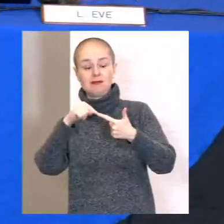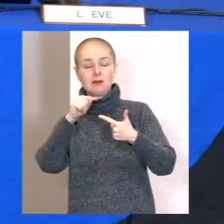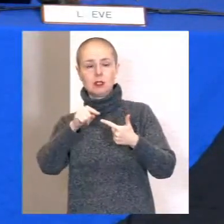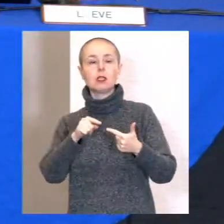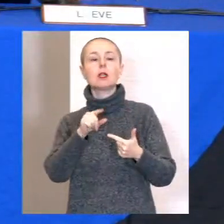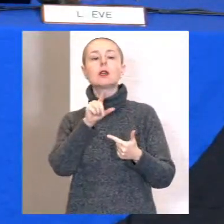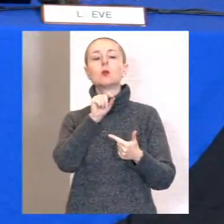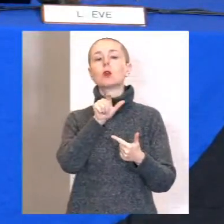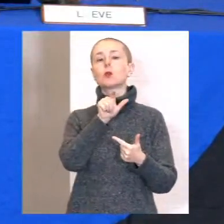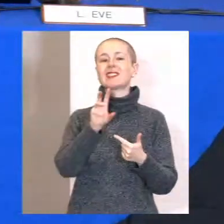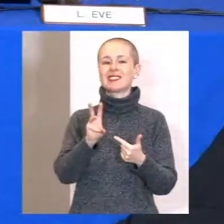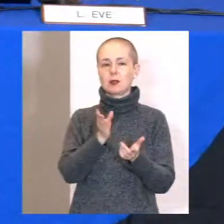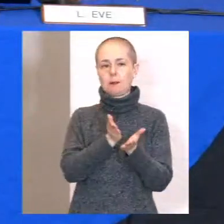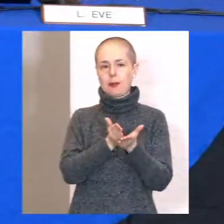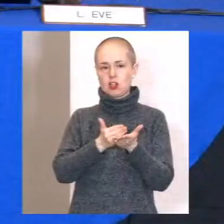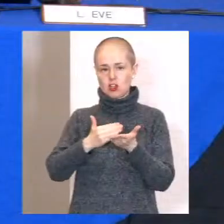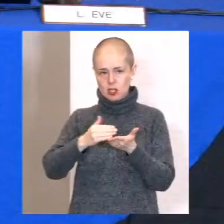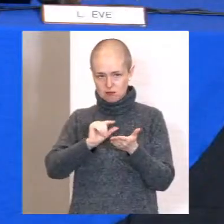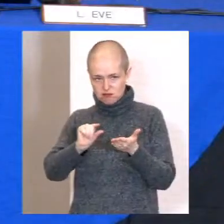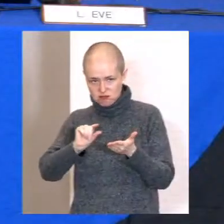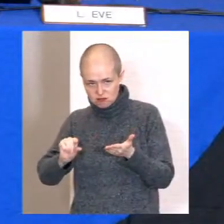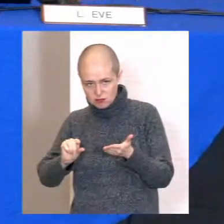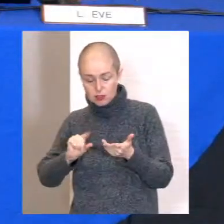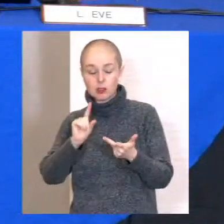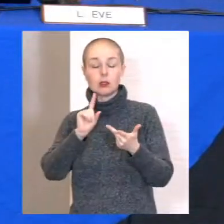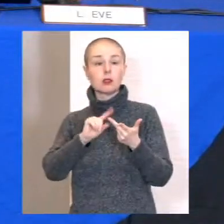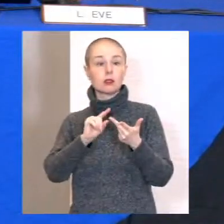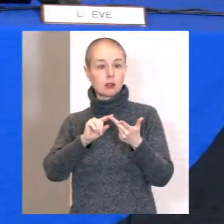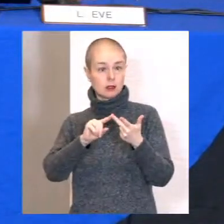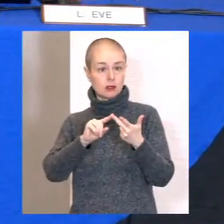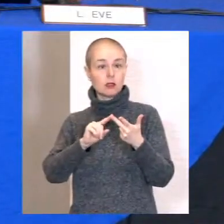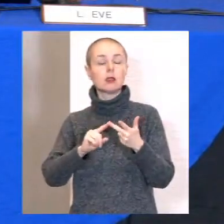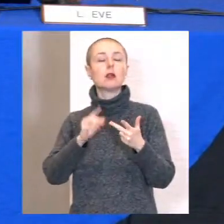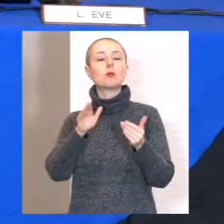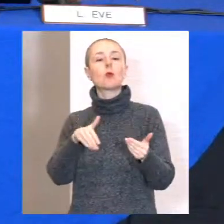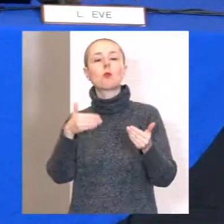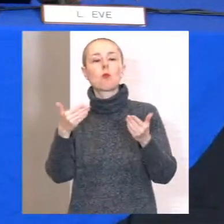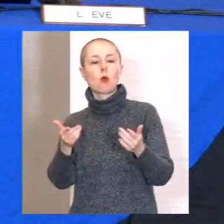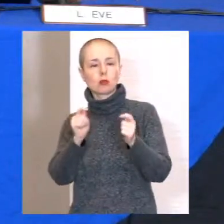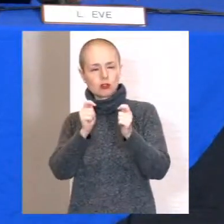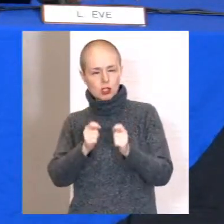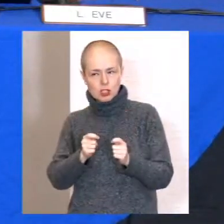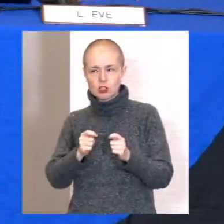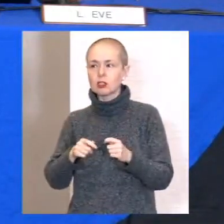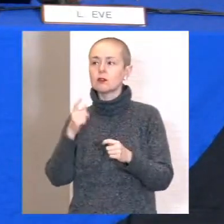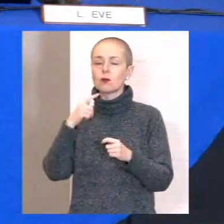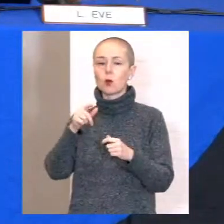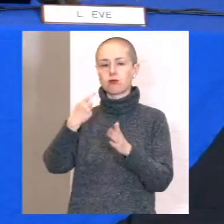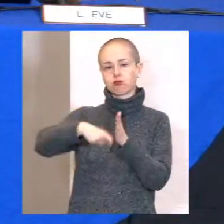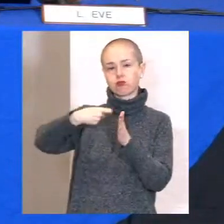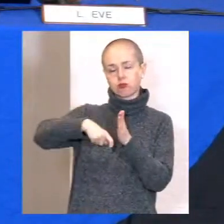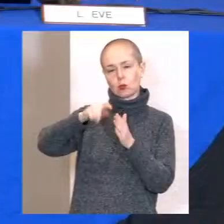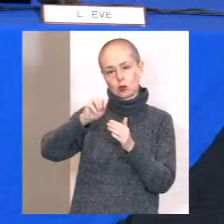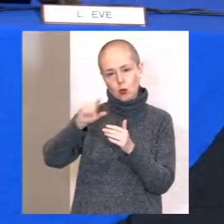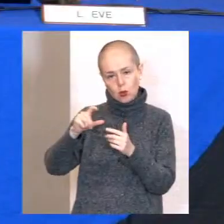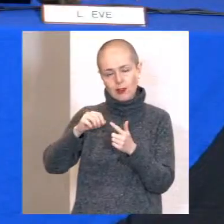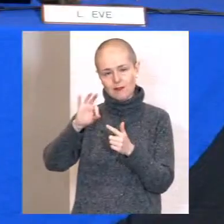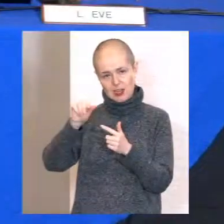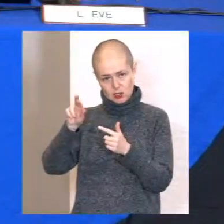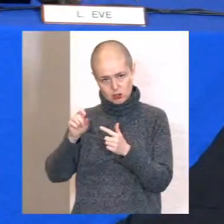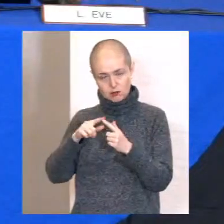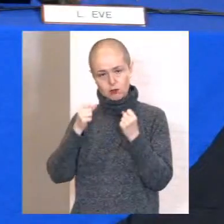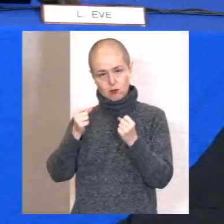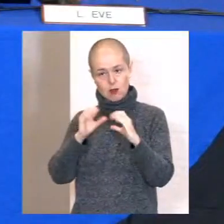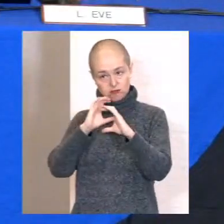budget. Third, proposed changes in tolls and fares for the use of our vehicular tunnels and bridges and